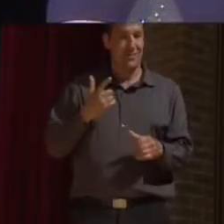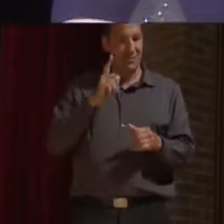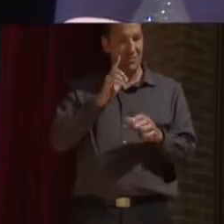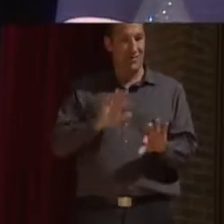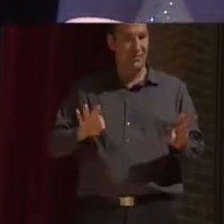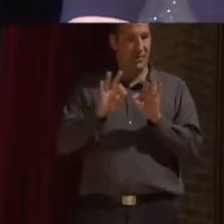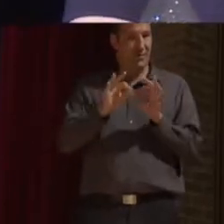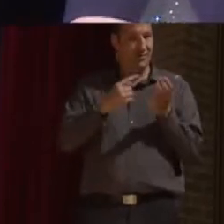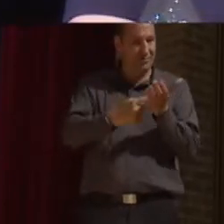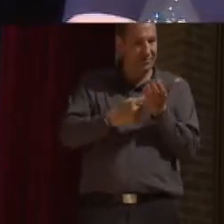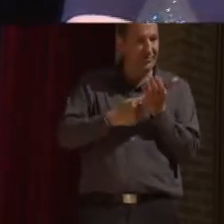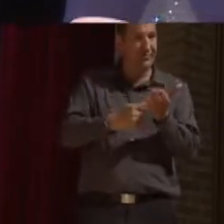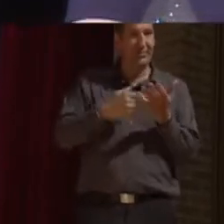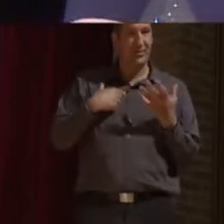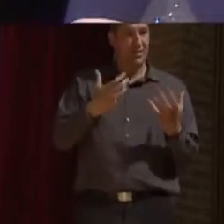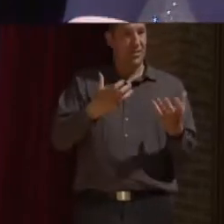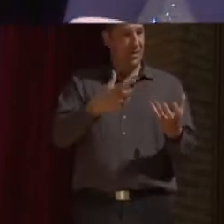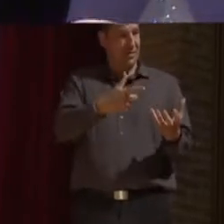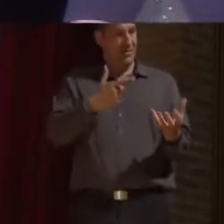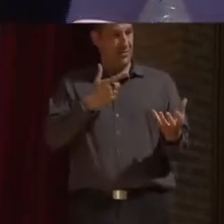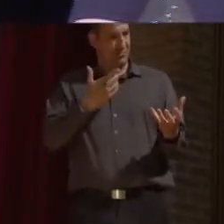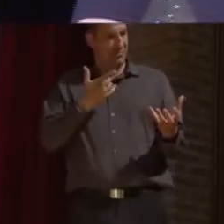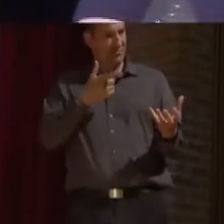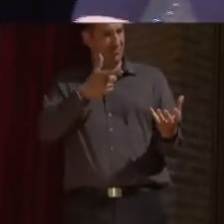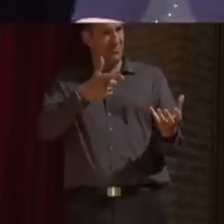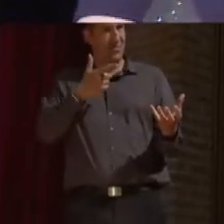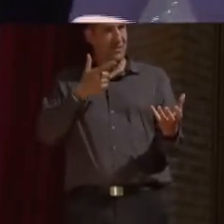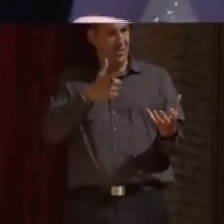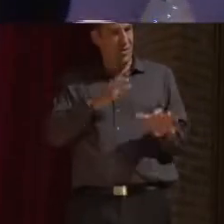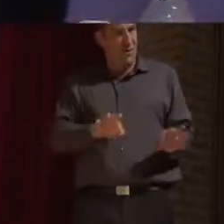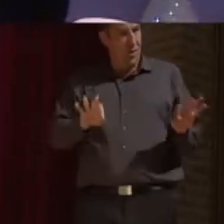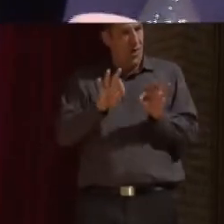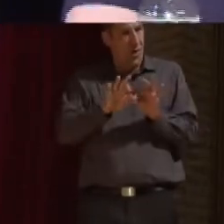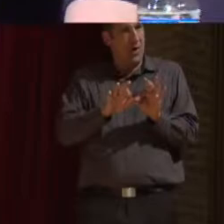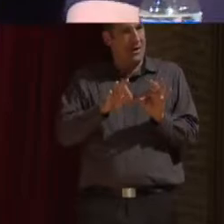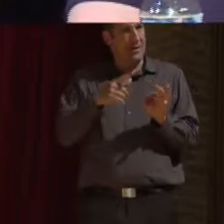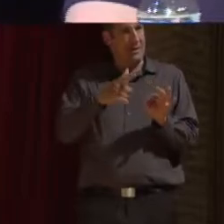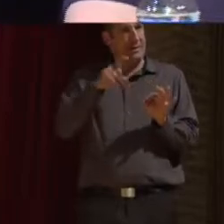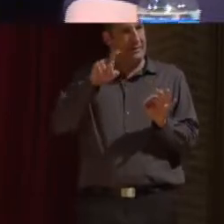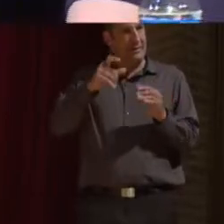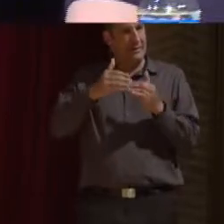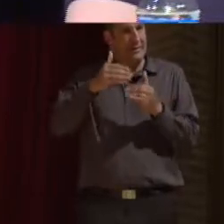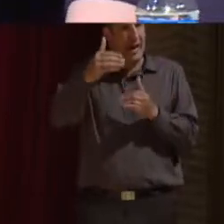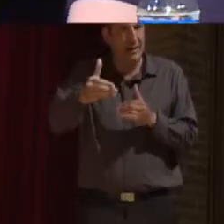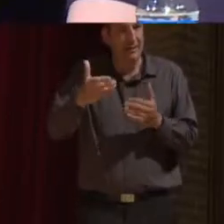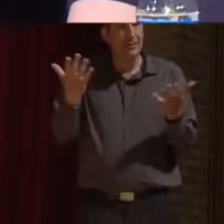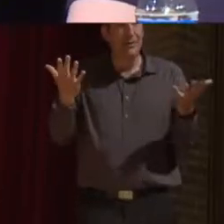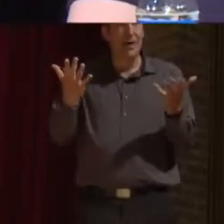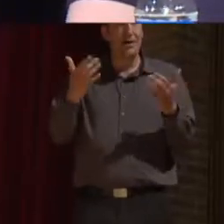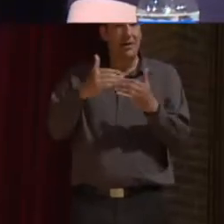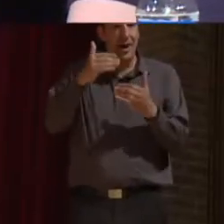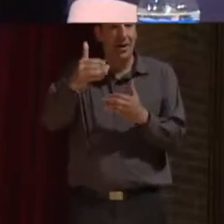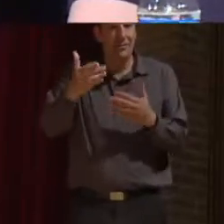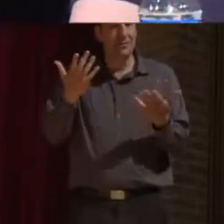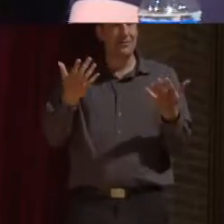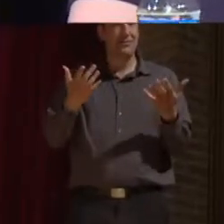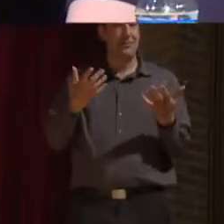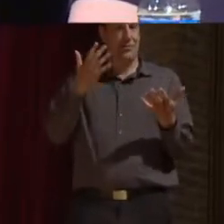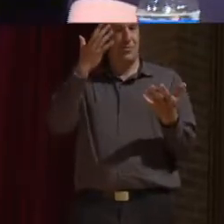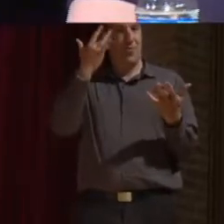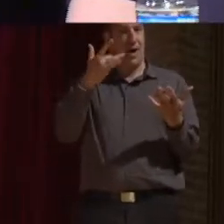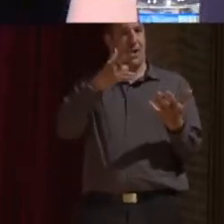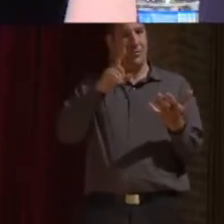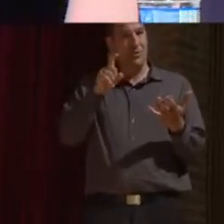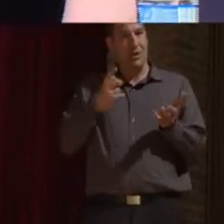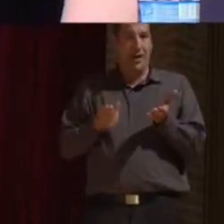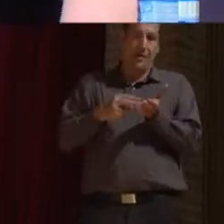I always want him to feel that sense of purpose in life, where even though he's done with school, what's the next step? What's that thing that gives him purpose to get up every